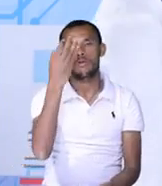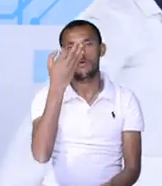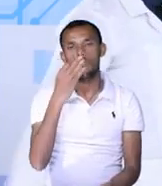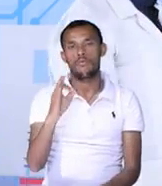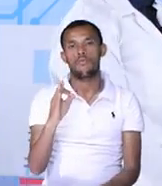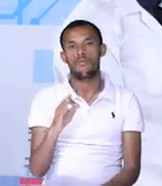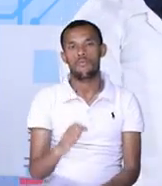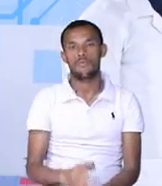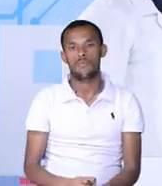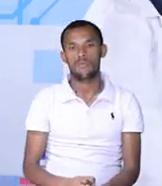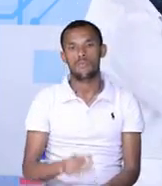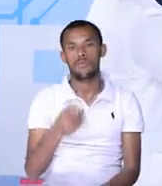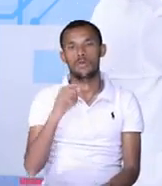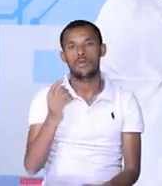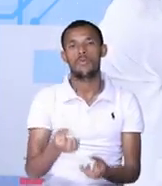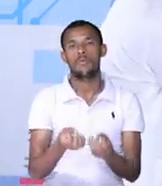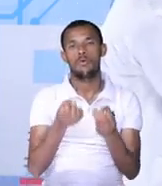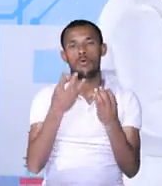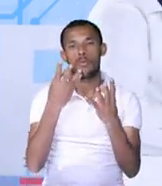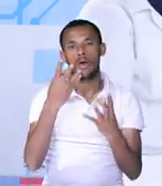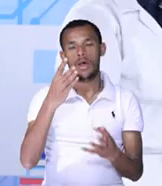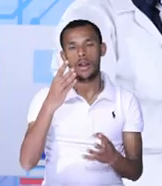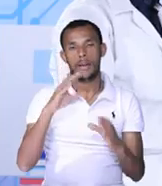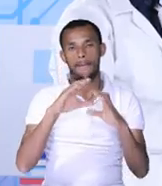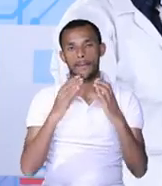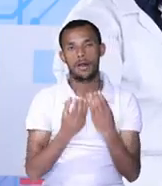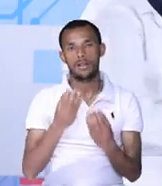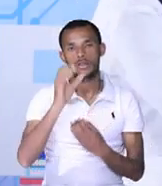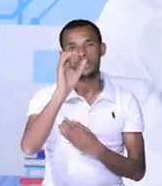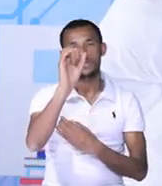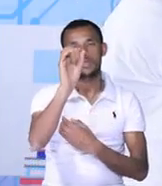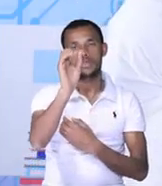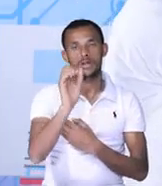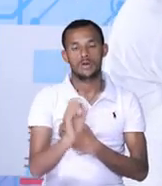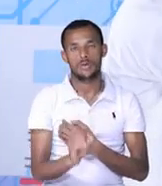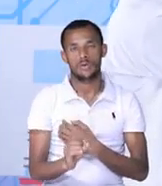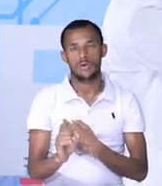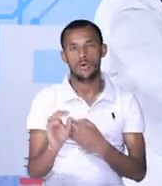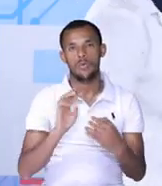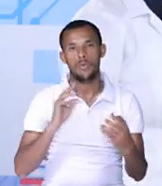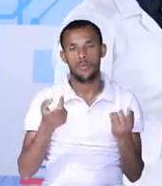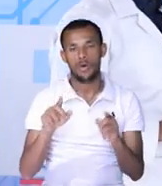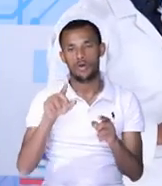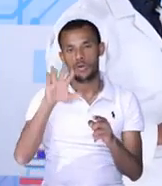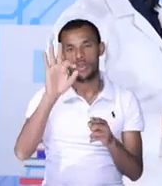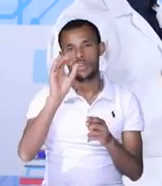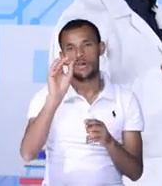of the polynomial part be 0. When you get there, you stop